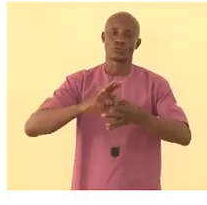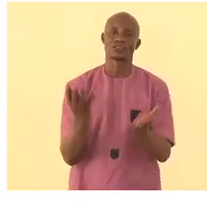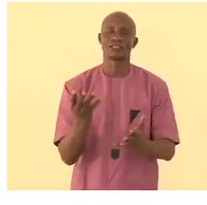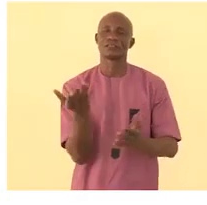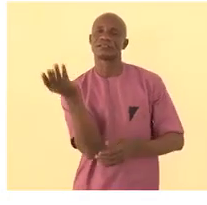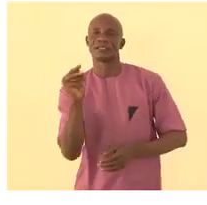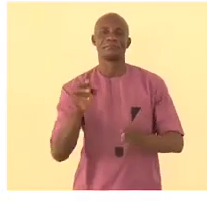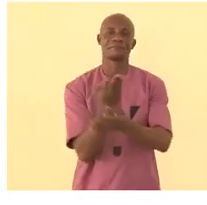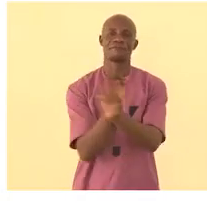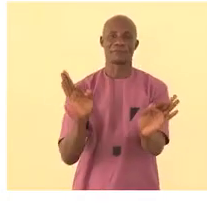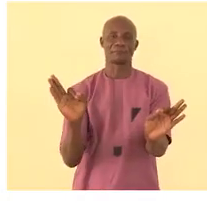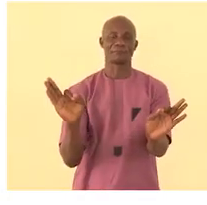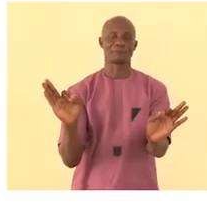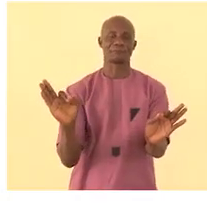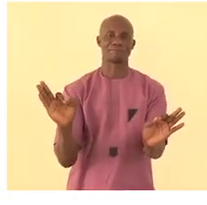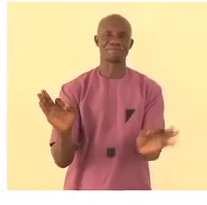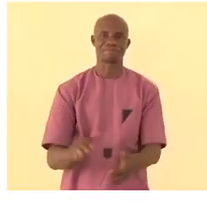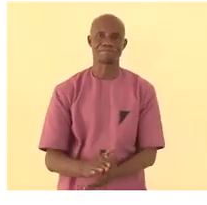them free.